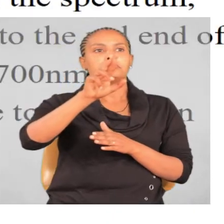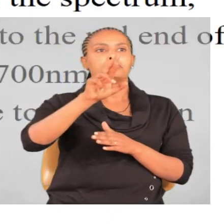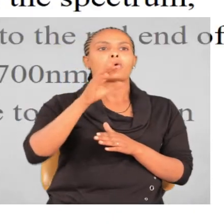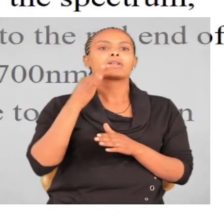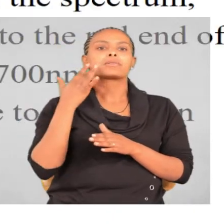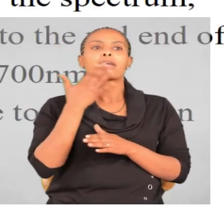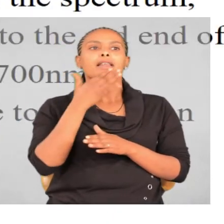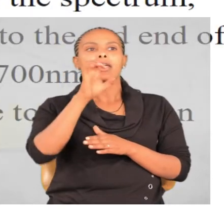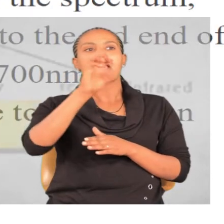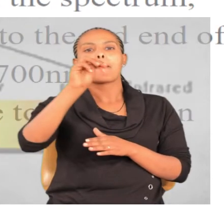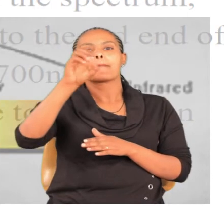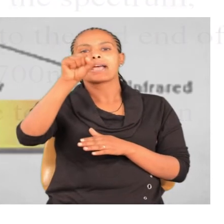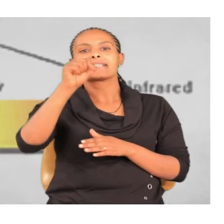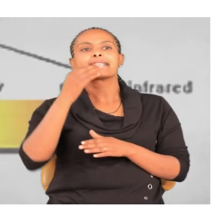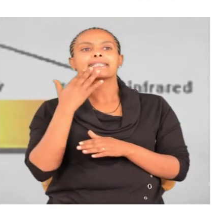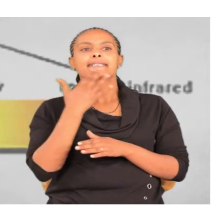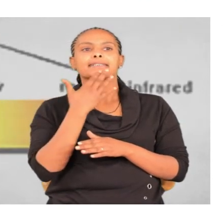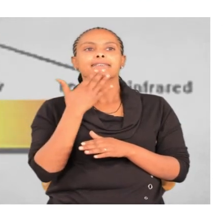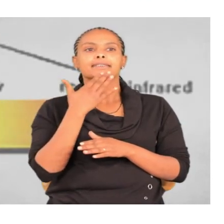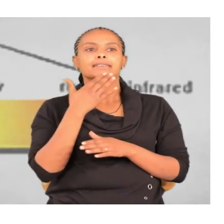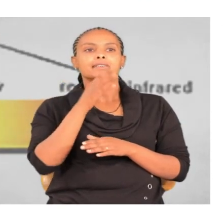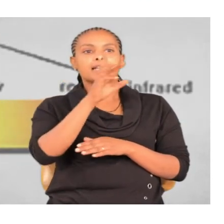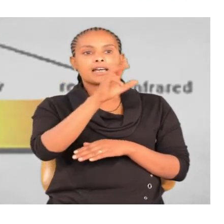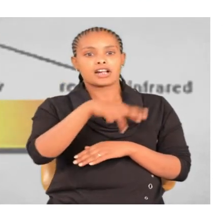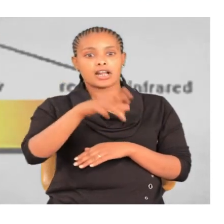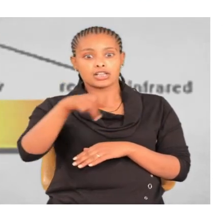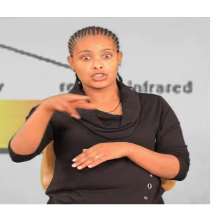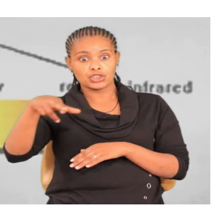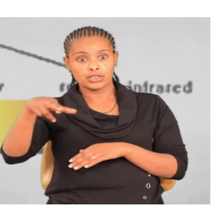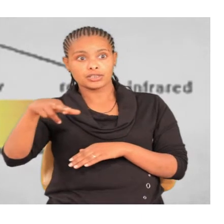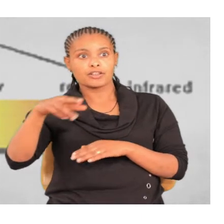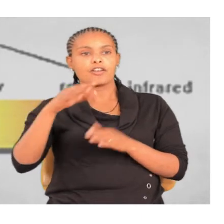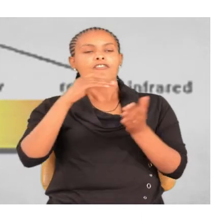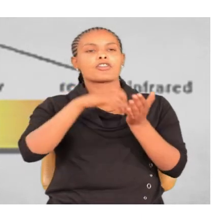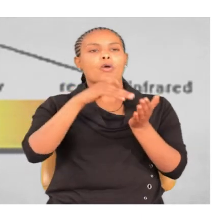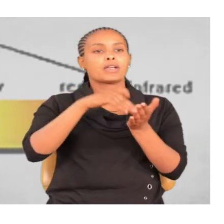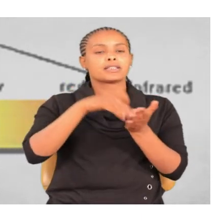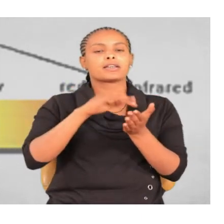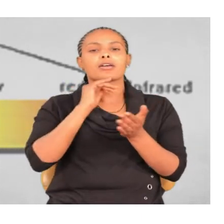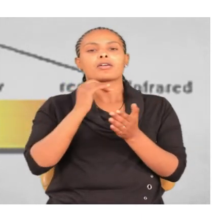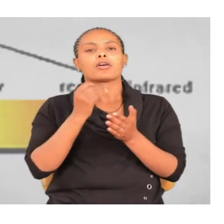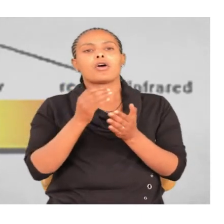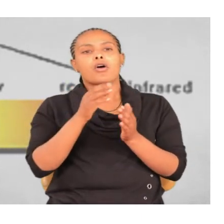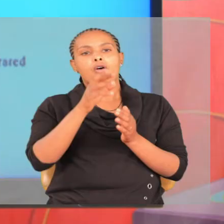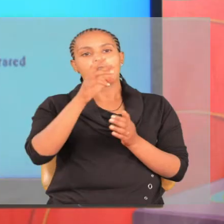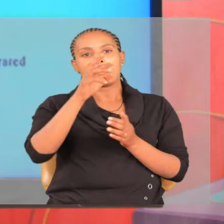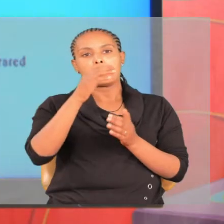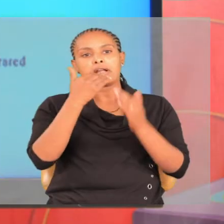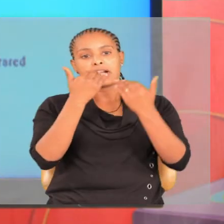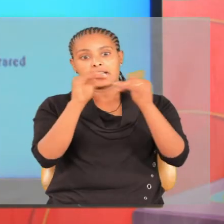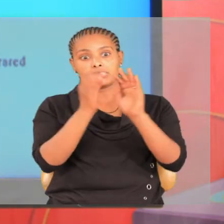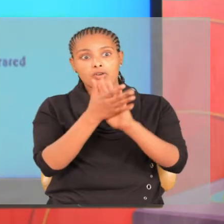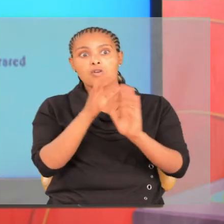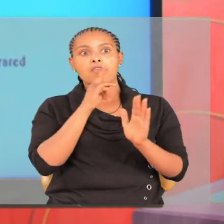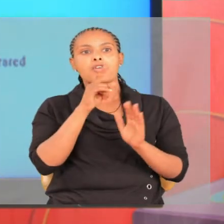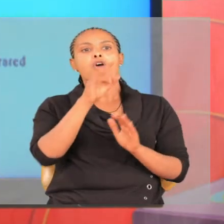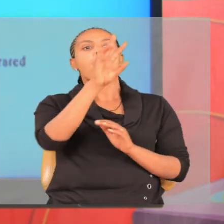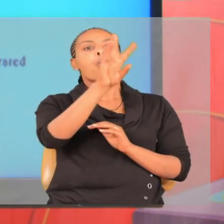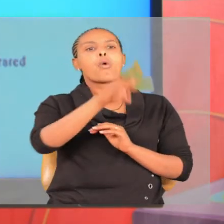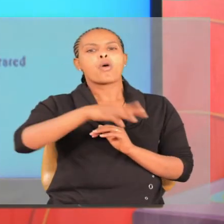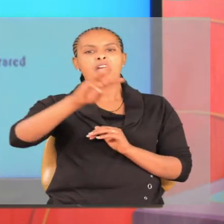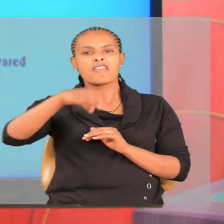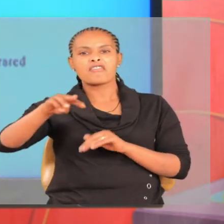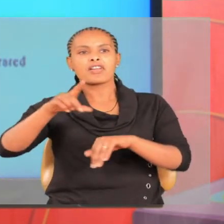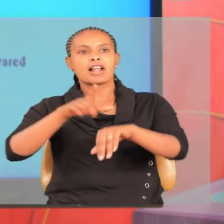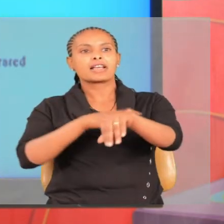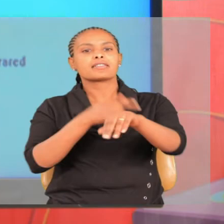spectrum. The range of frequencies or the range of wavelengths